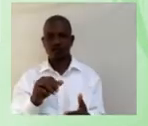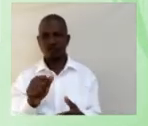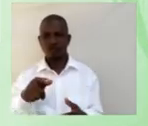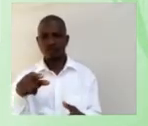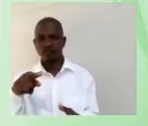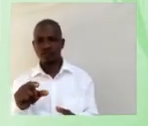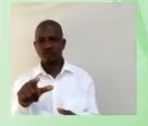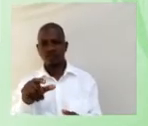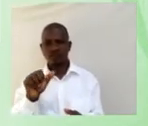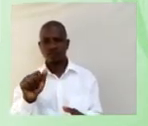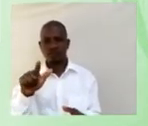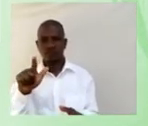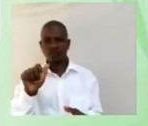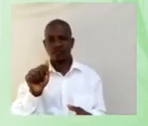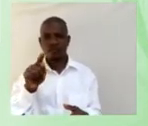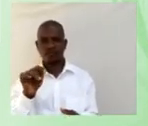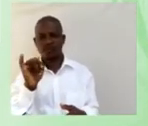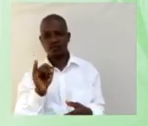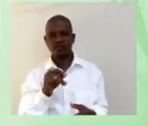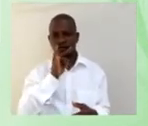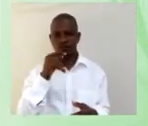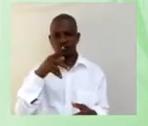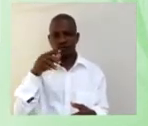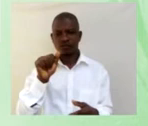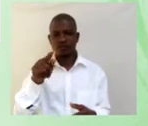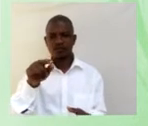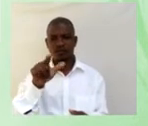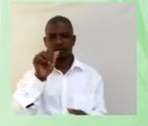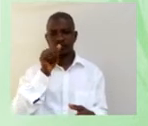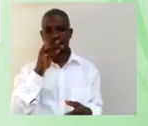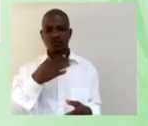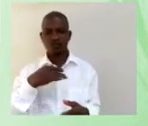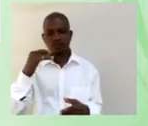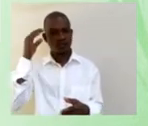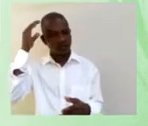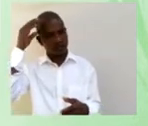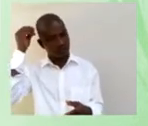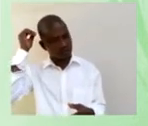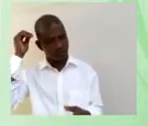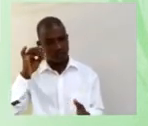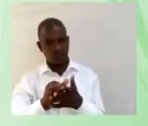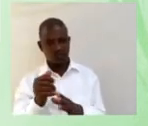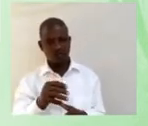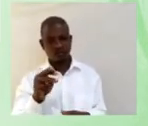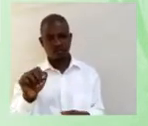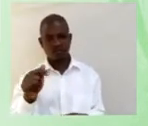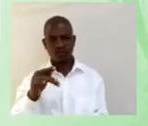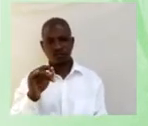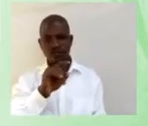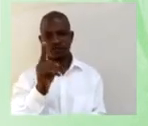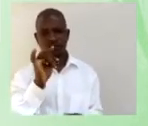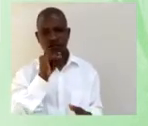in plait, not plate. I want to plait my hair. Note. In